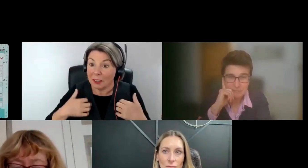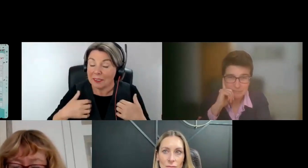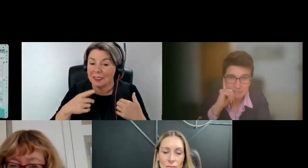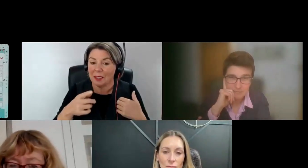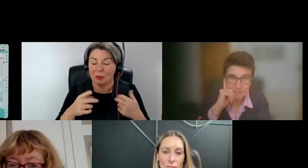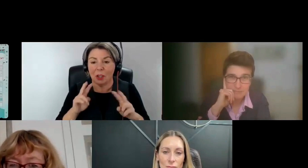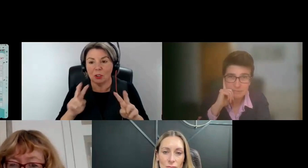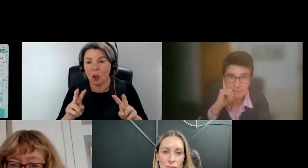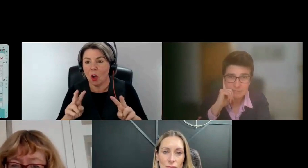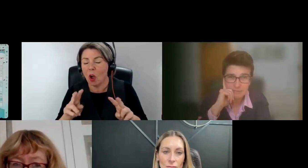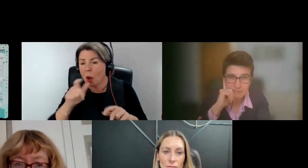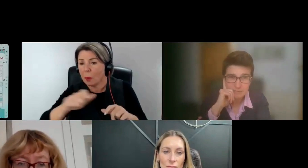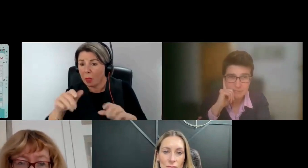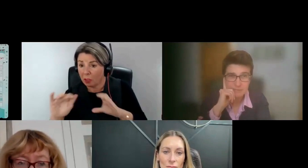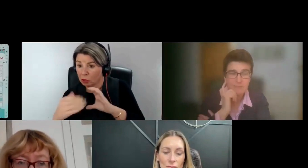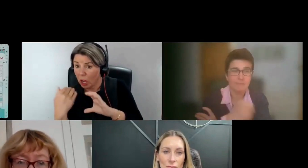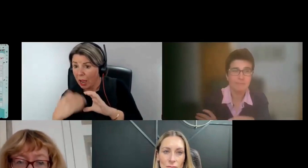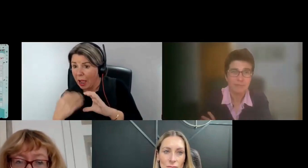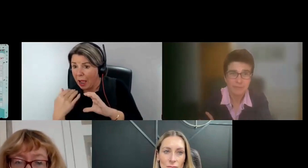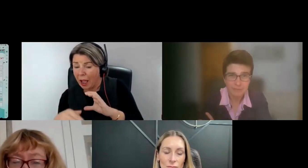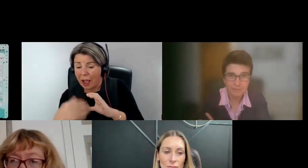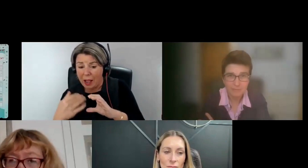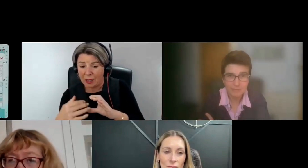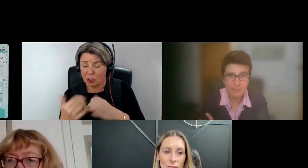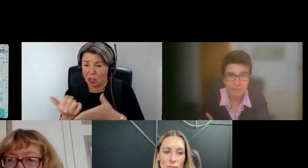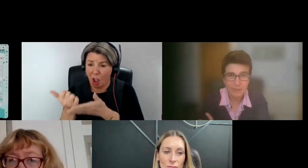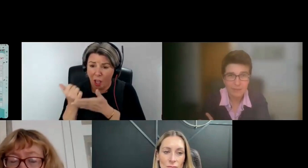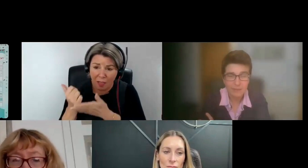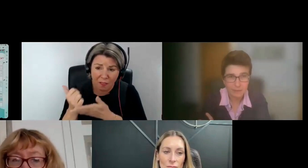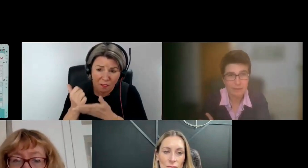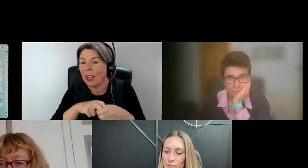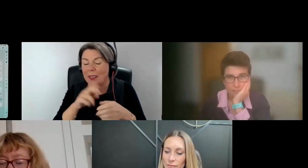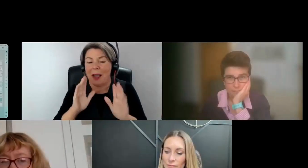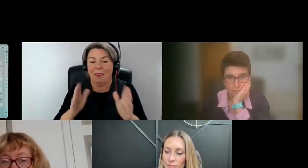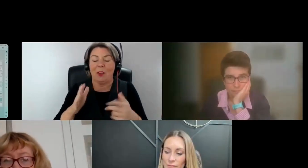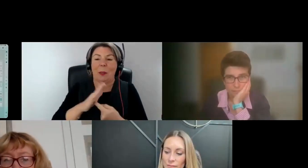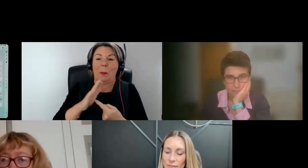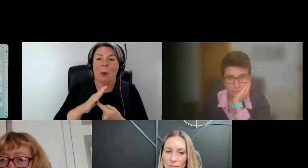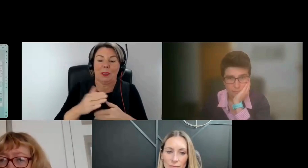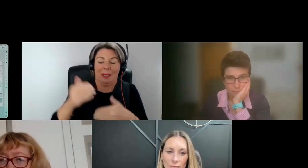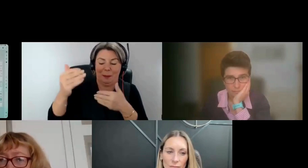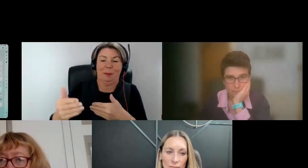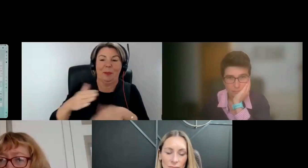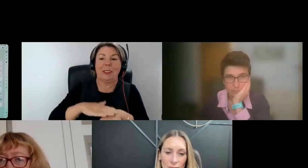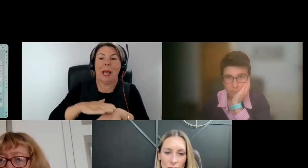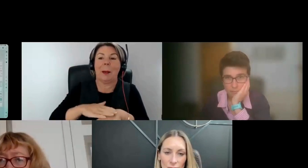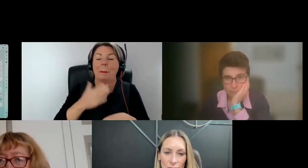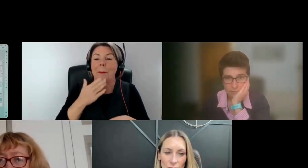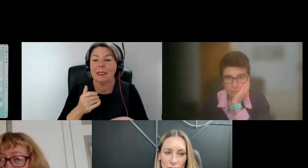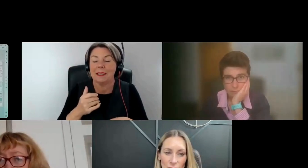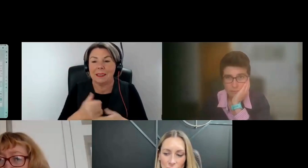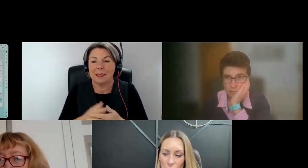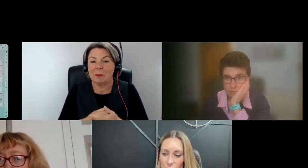people in the chat coming in and saying how helpful and interesting that had been. So let's hear from Becky, and then we'll